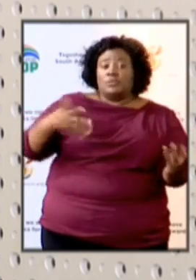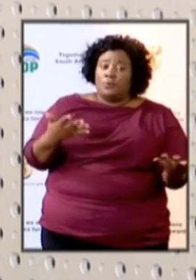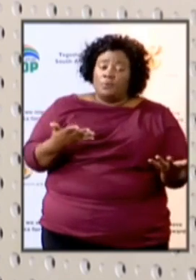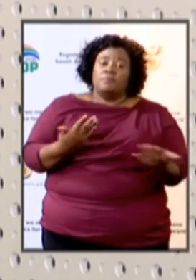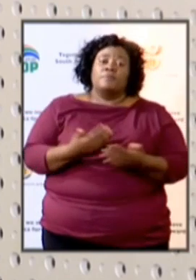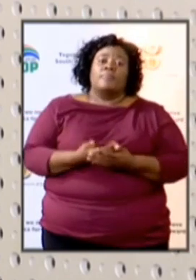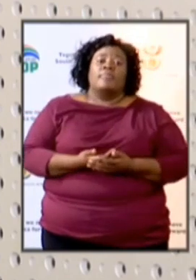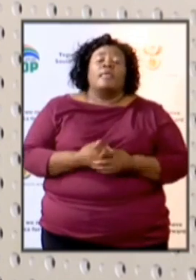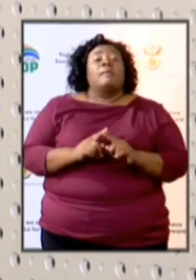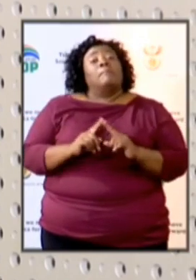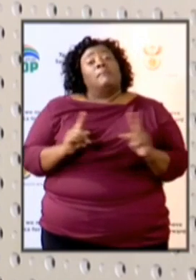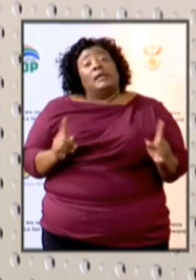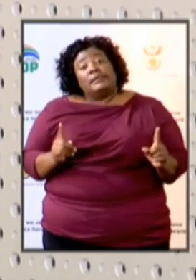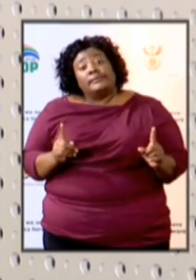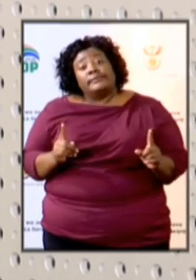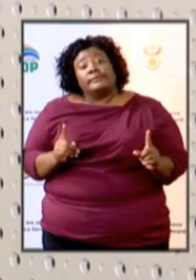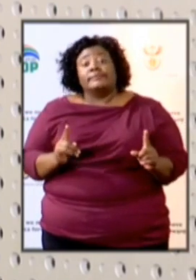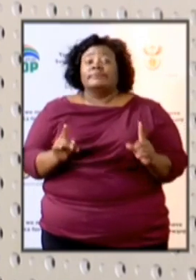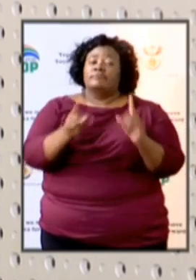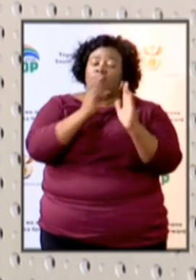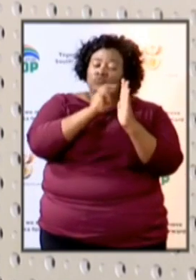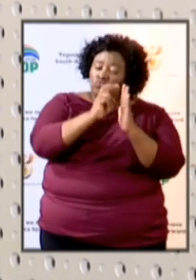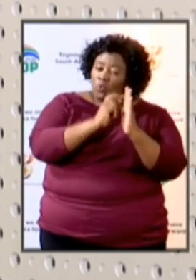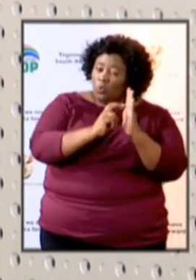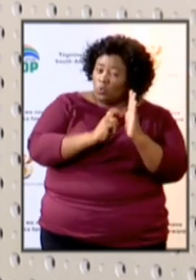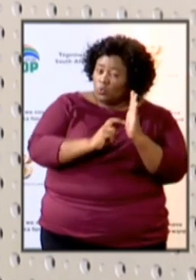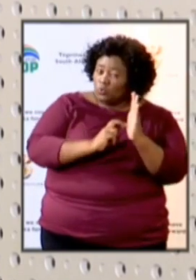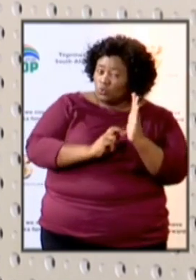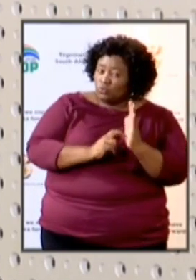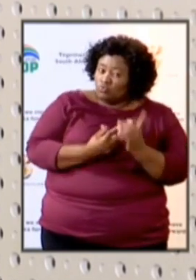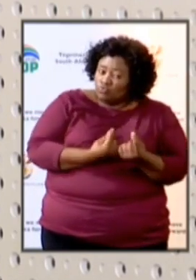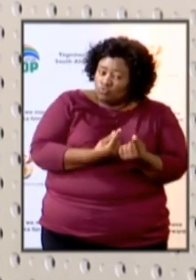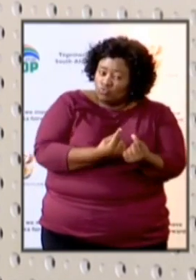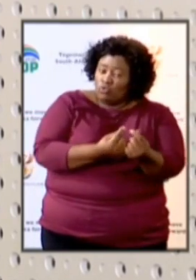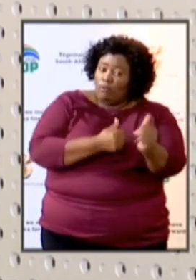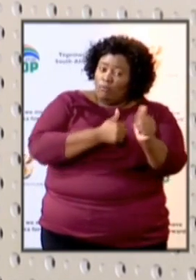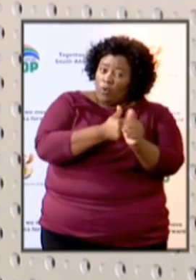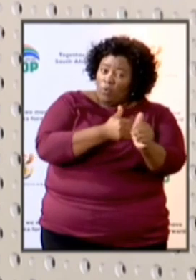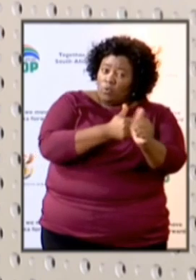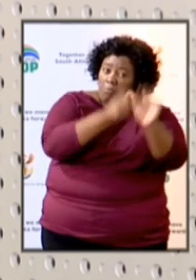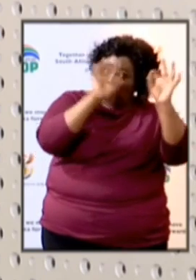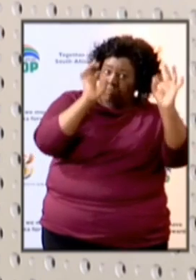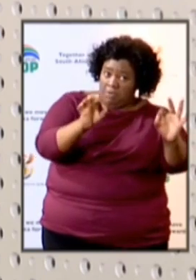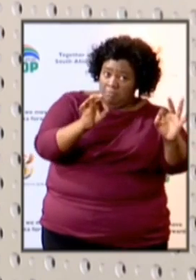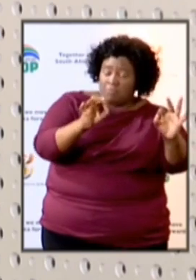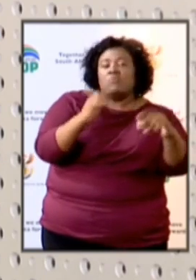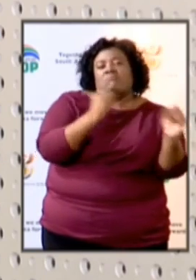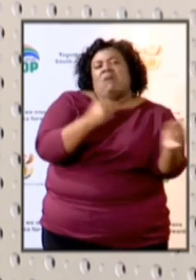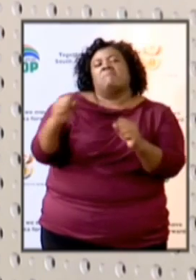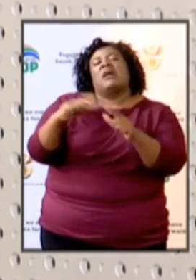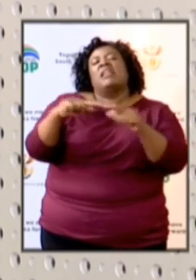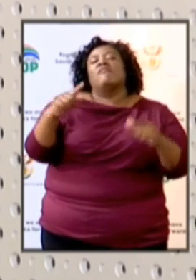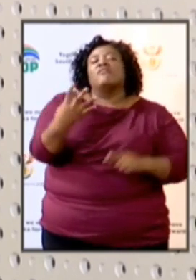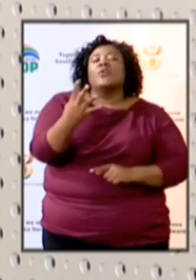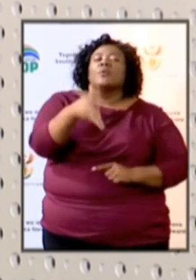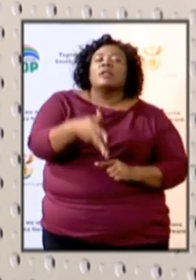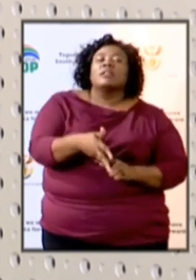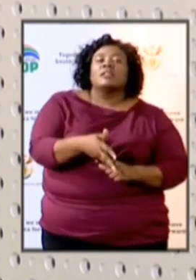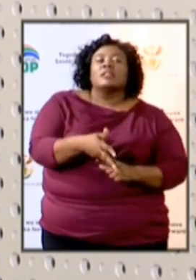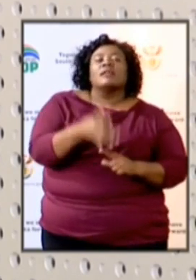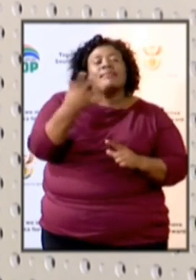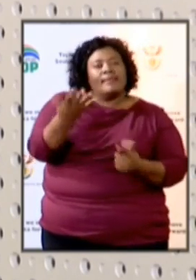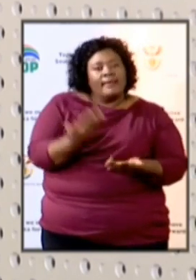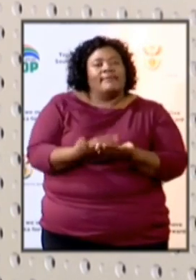but if we keep to all the things we need to do, we might stay on level four and eventually go